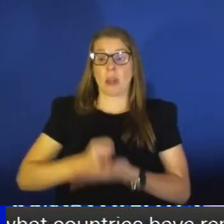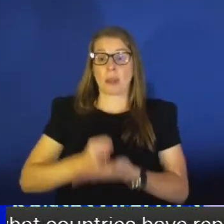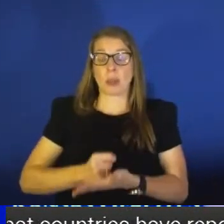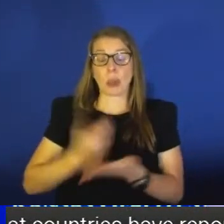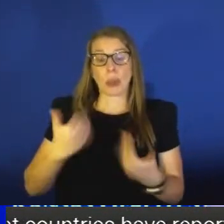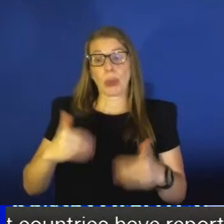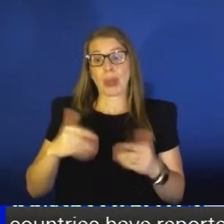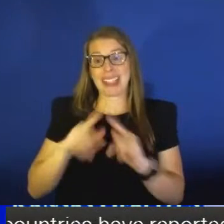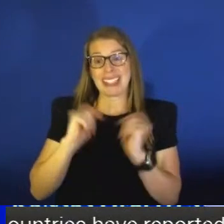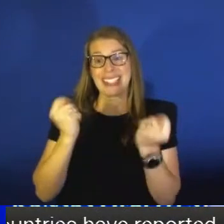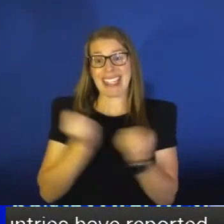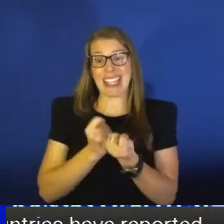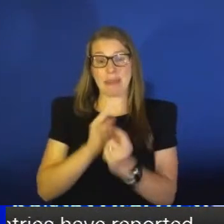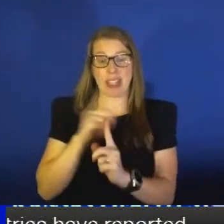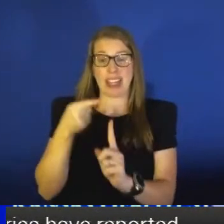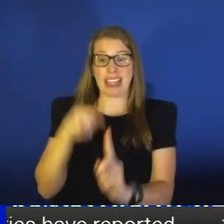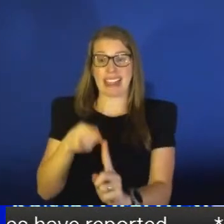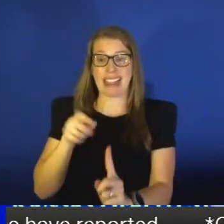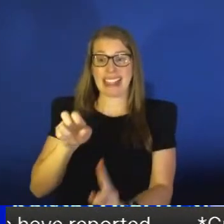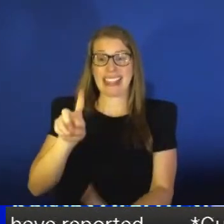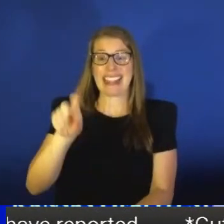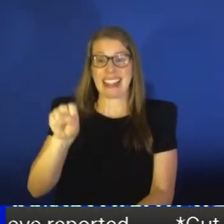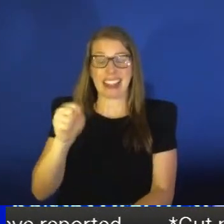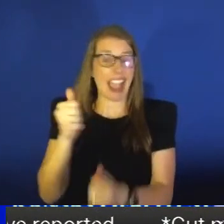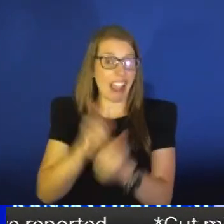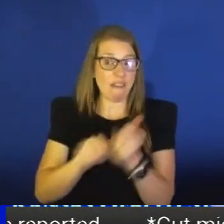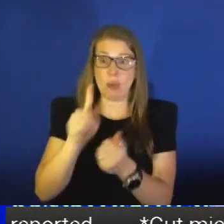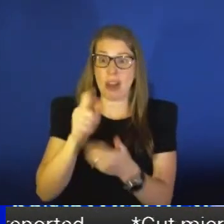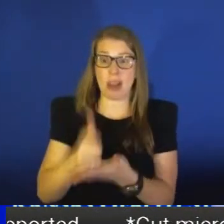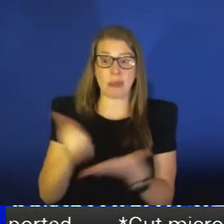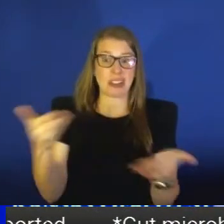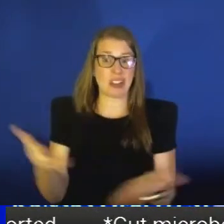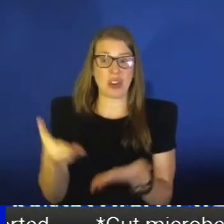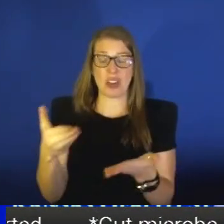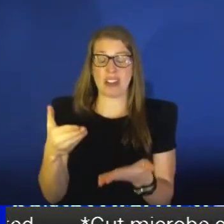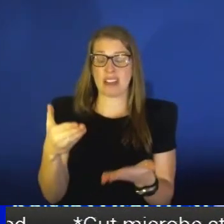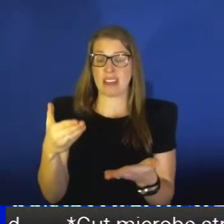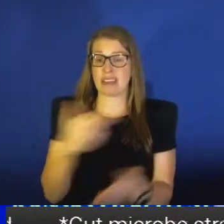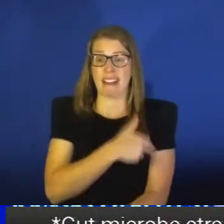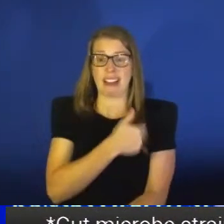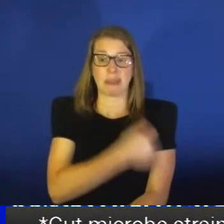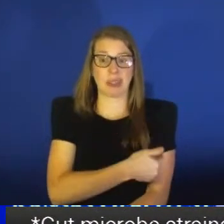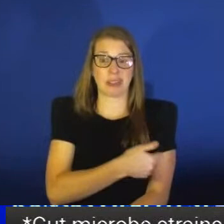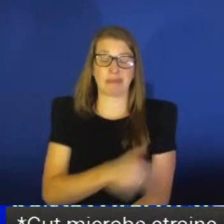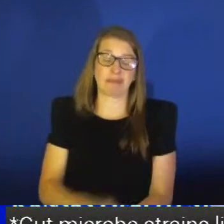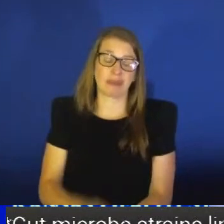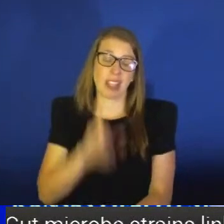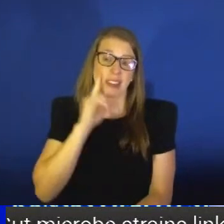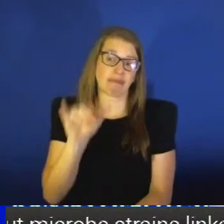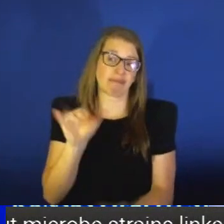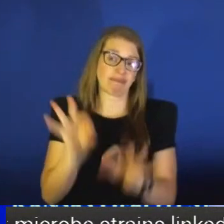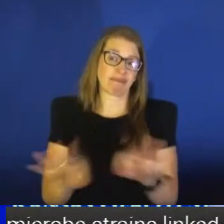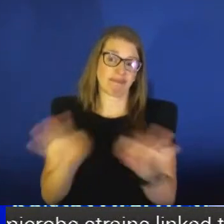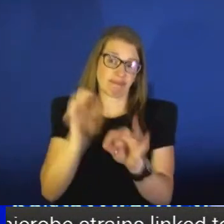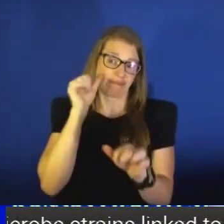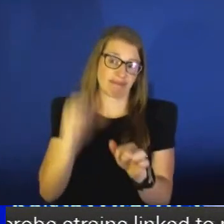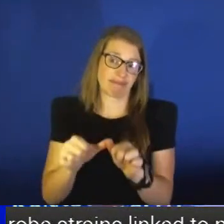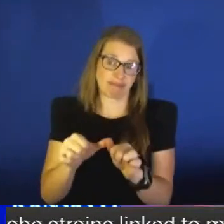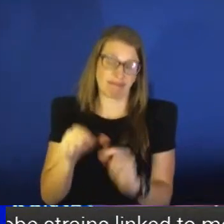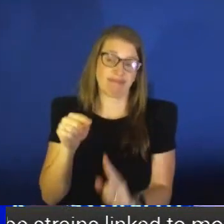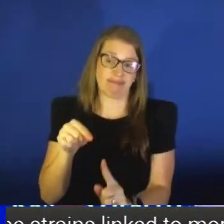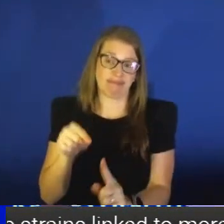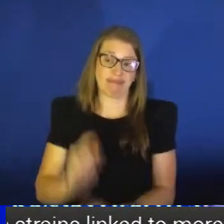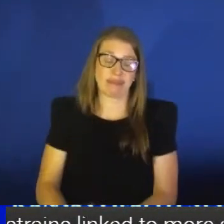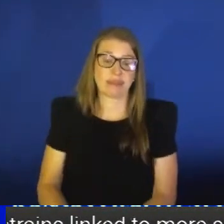way down to EVS, everybody who is helping here in the hospital. So I think that's the important thing to remember. In addition, I want